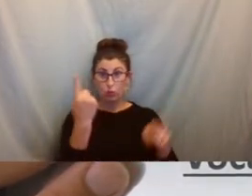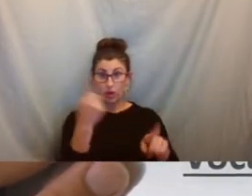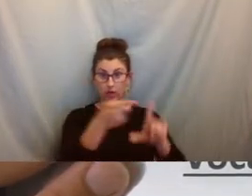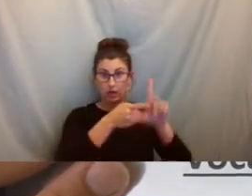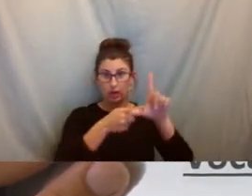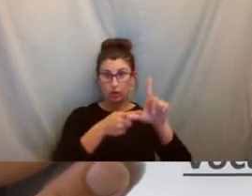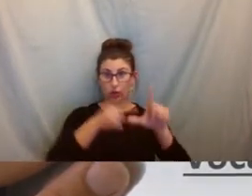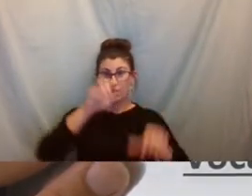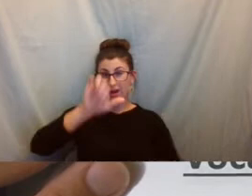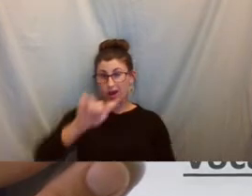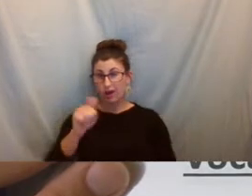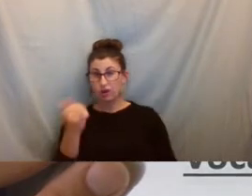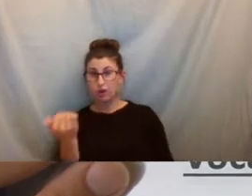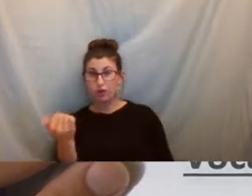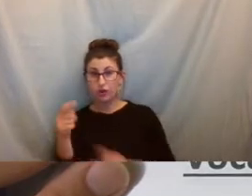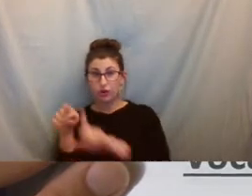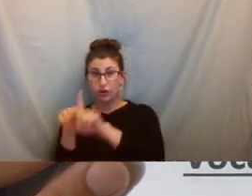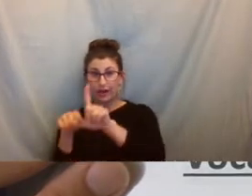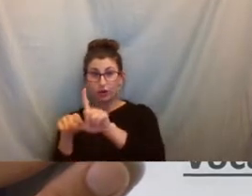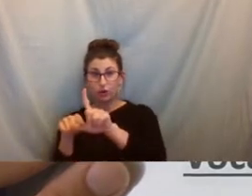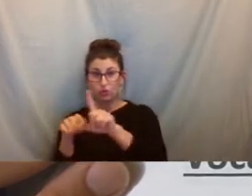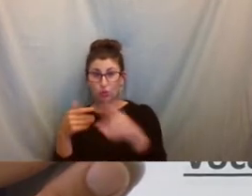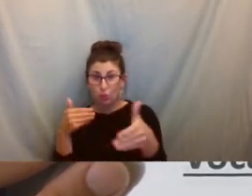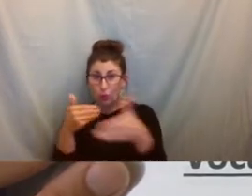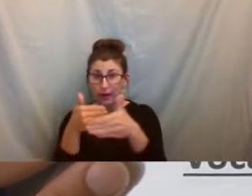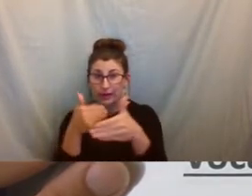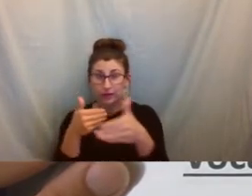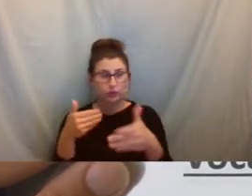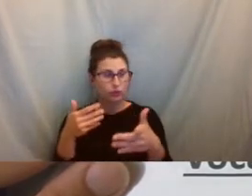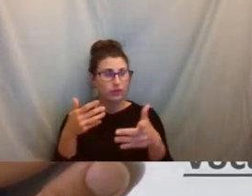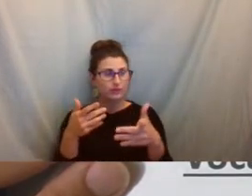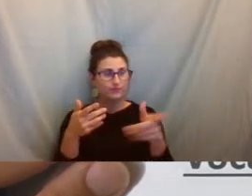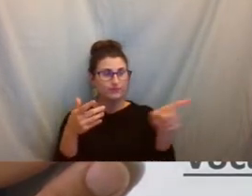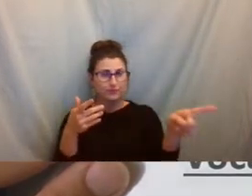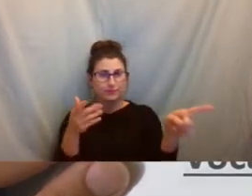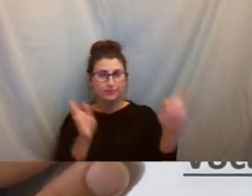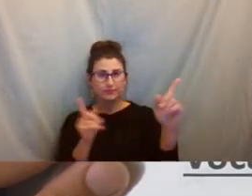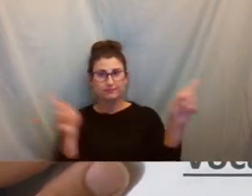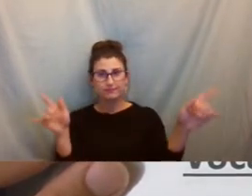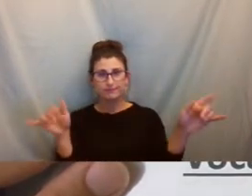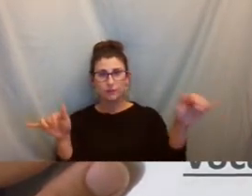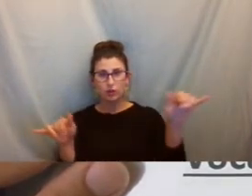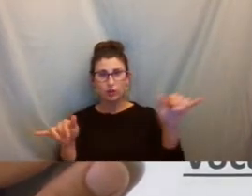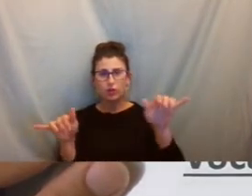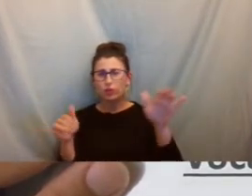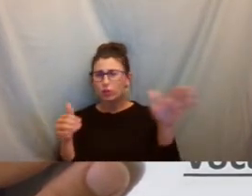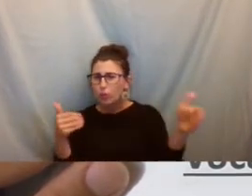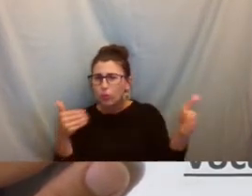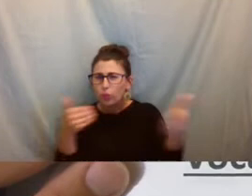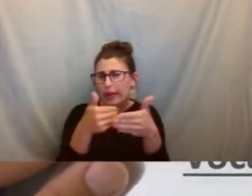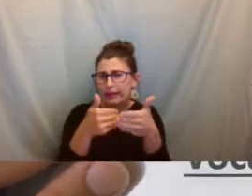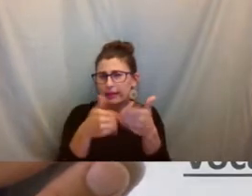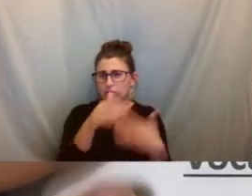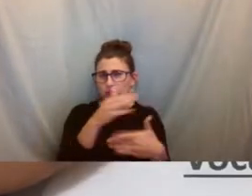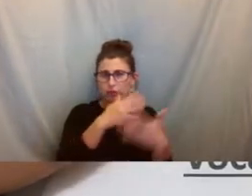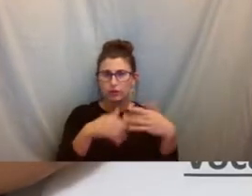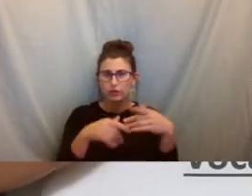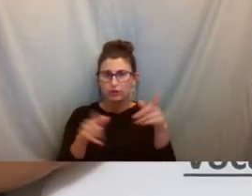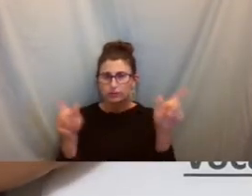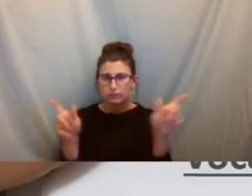angle and I have another angle right next to it, this angle is adjacent to this one. It's right next to